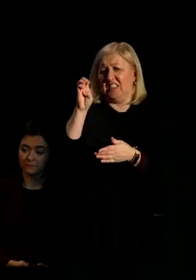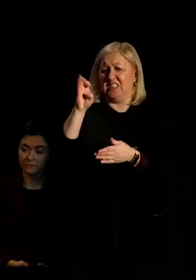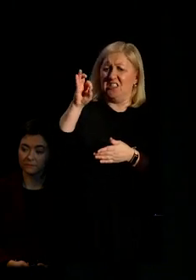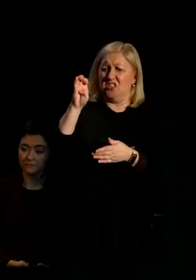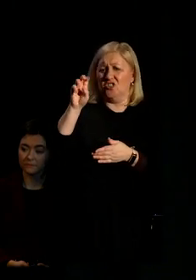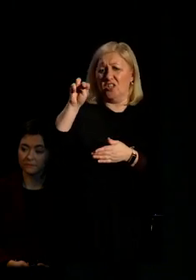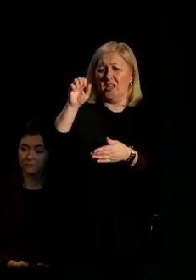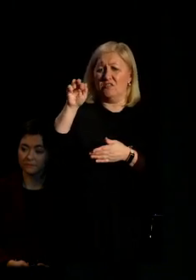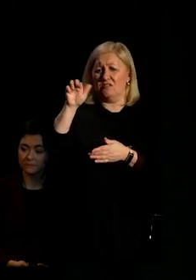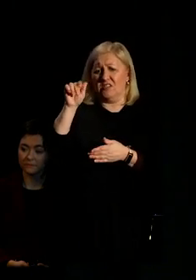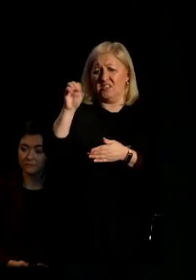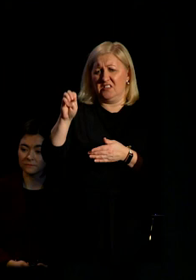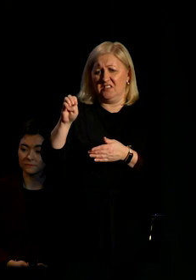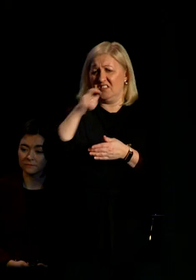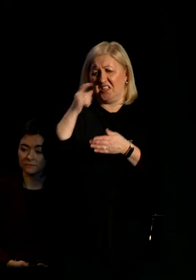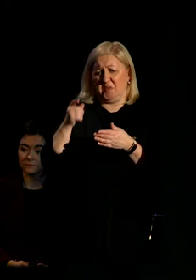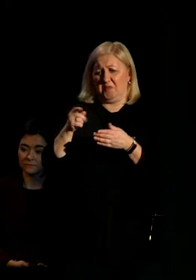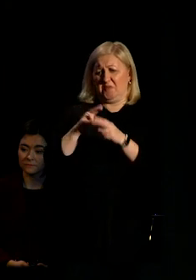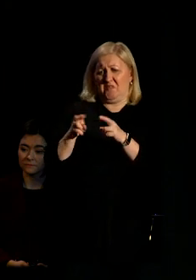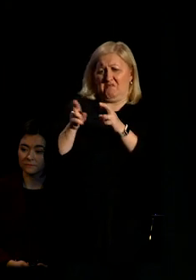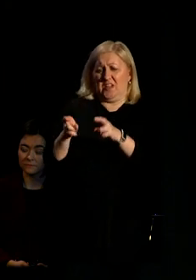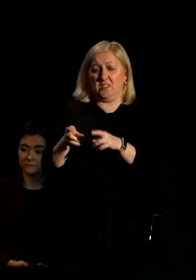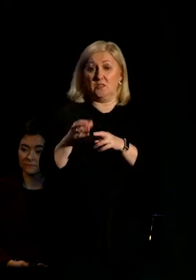from public exhibitions and private homes.